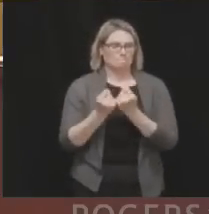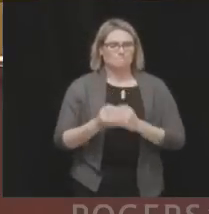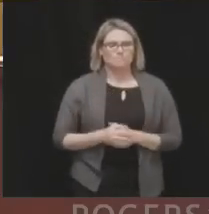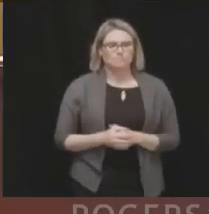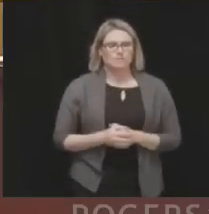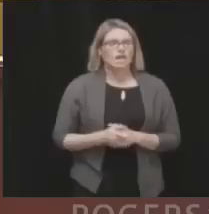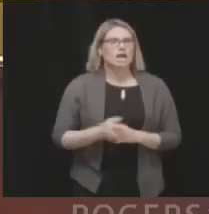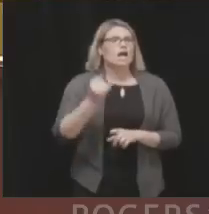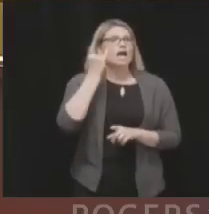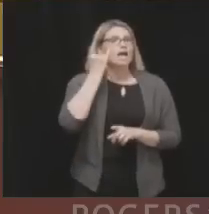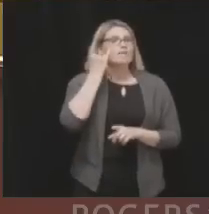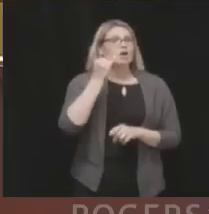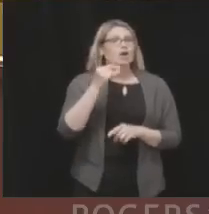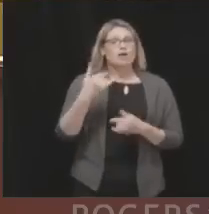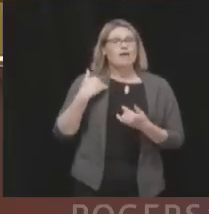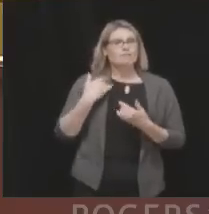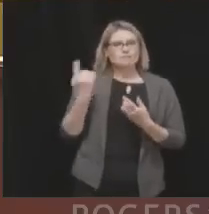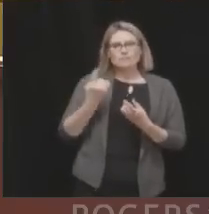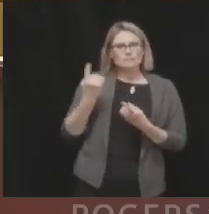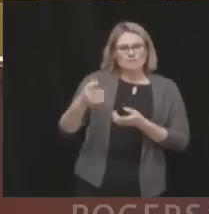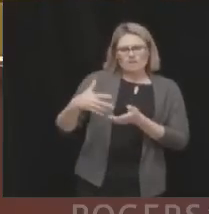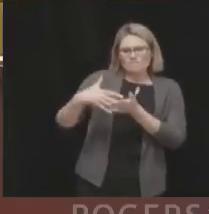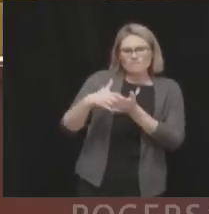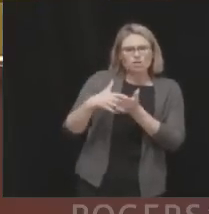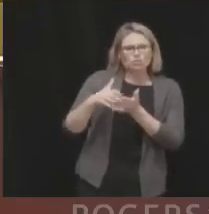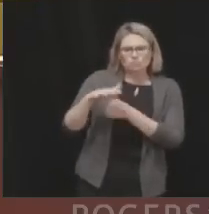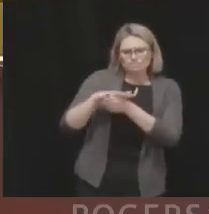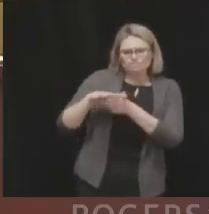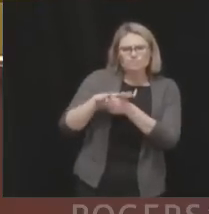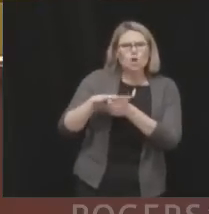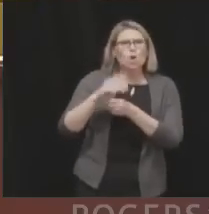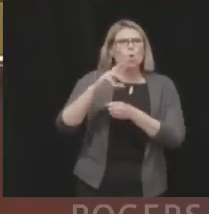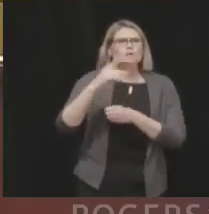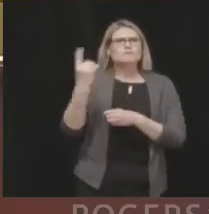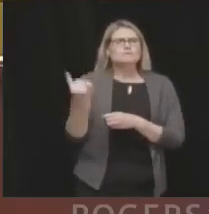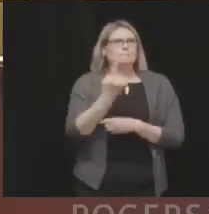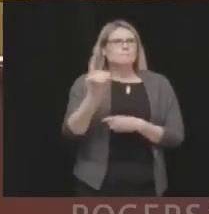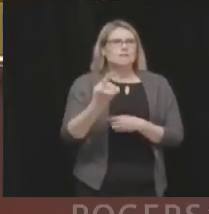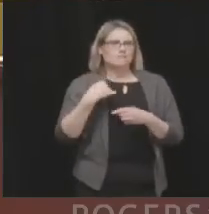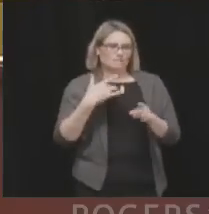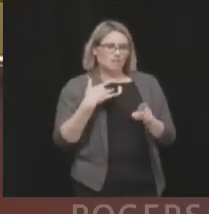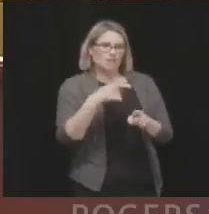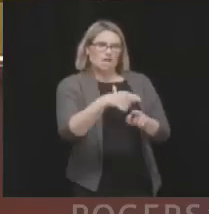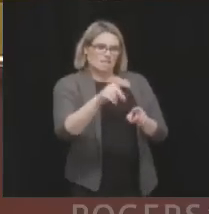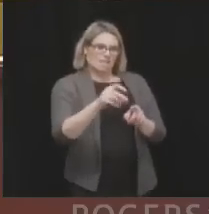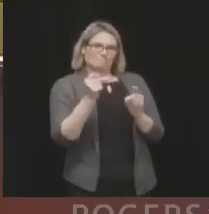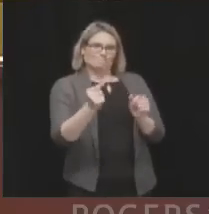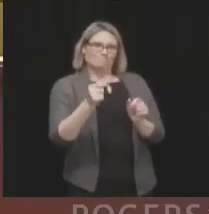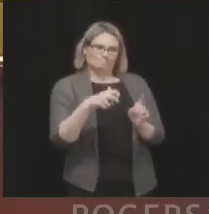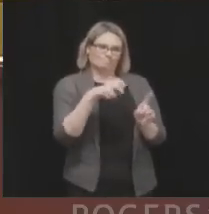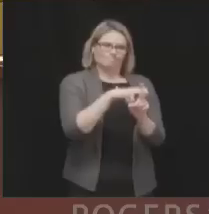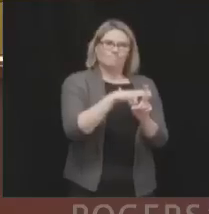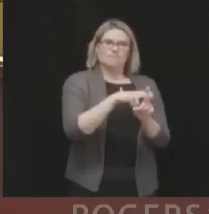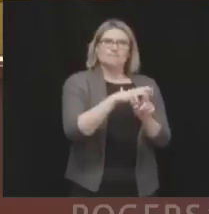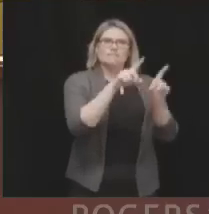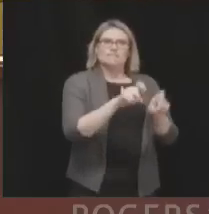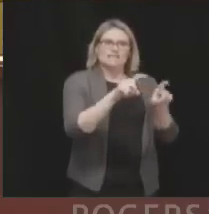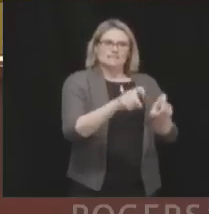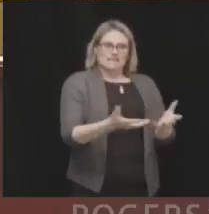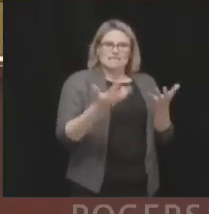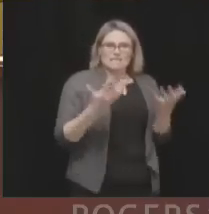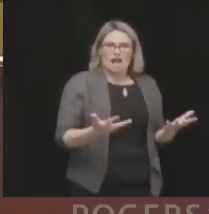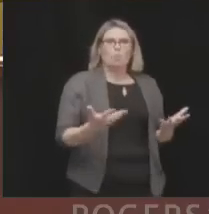very, very quickly. So prioritizing healthcare workers, prioritizing people who work in healthcare facilities and nursing homes, et cetera, and